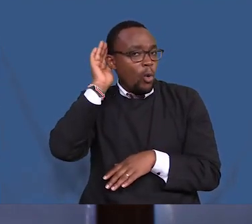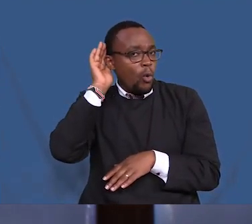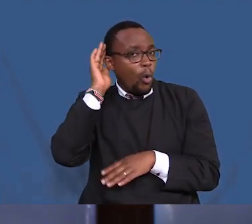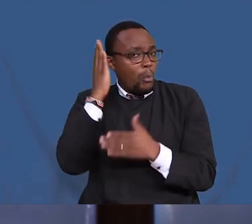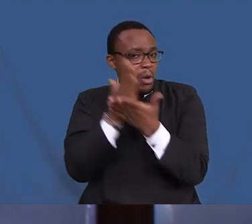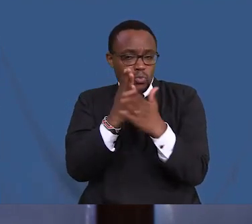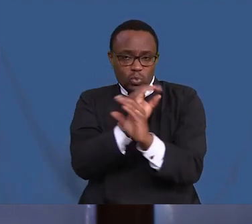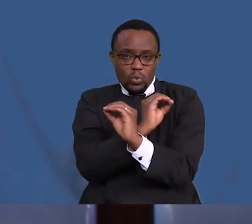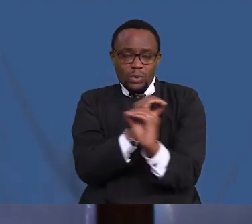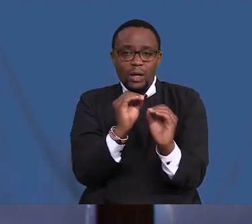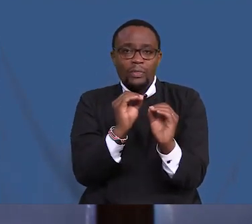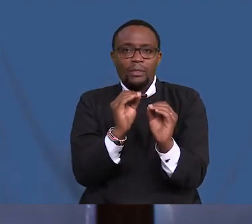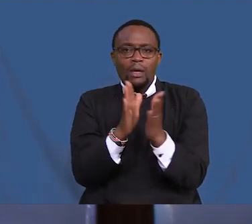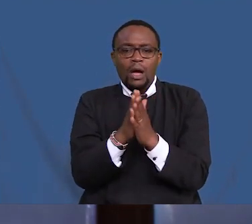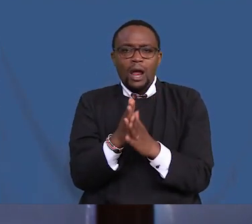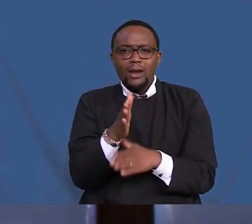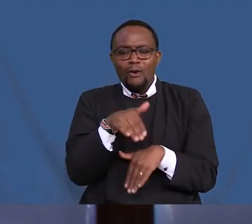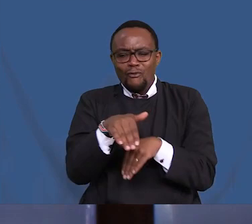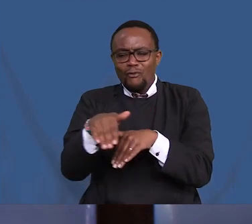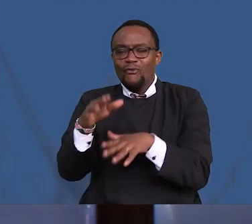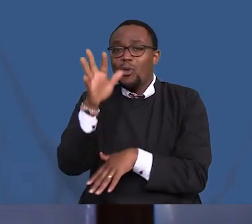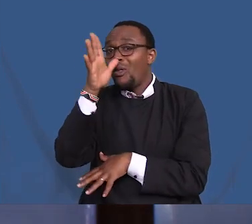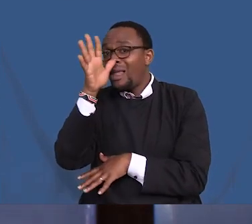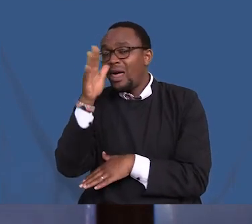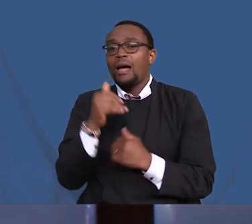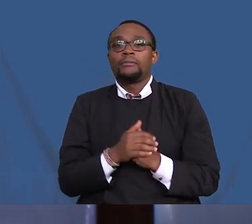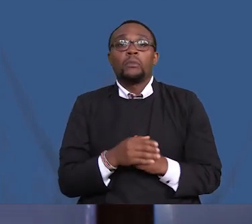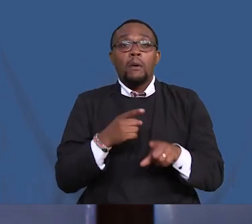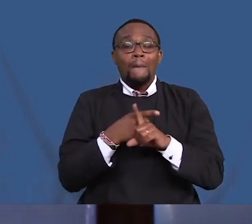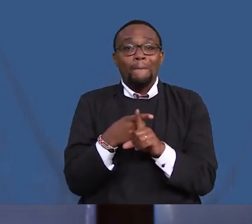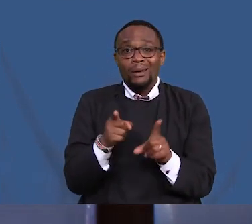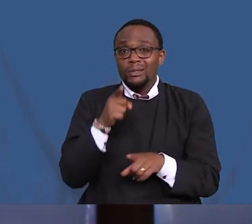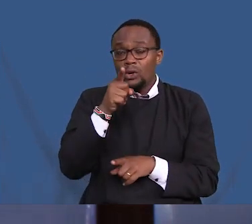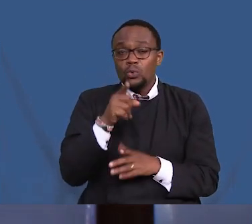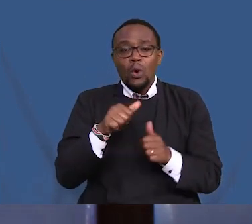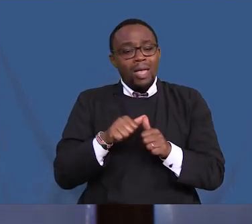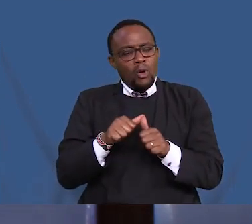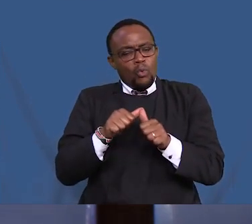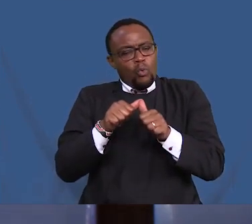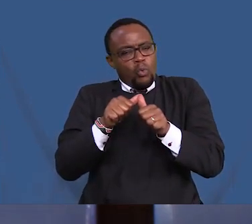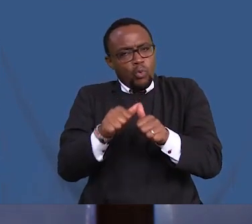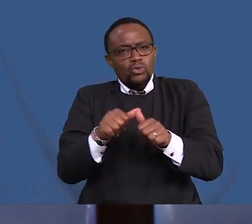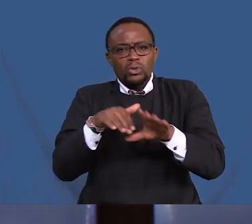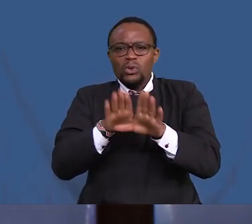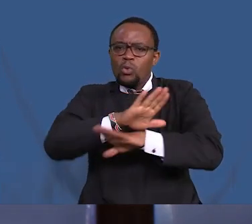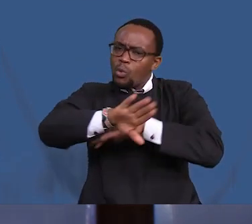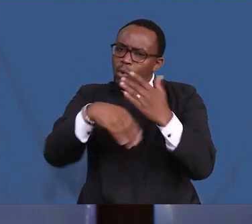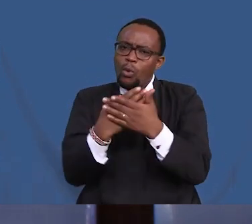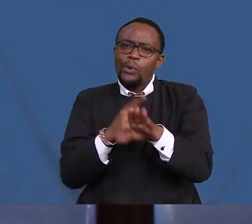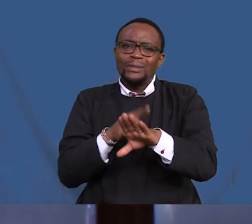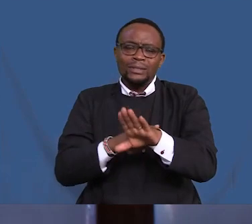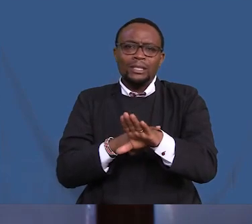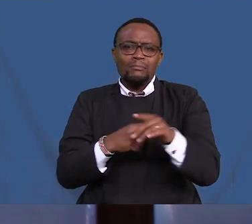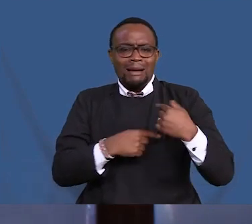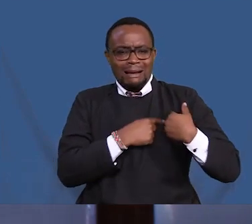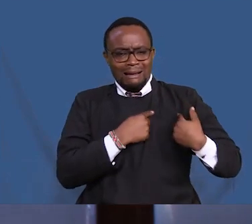the truth and turn aside to myths. But you, keep your head in all situations,